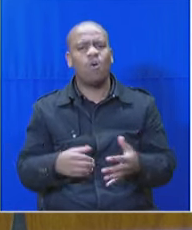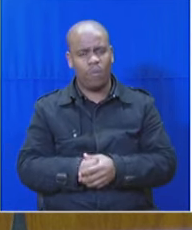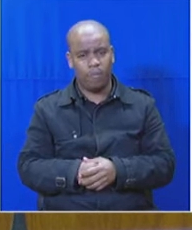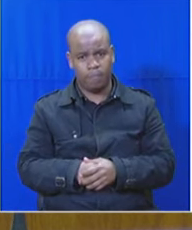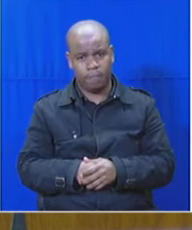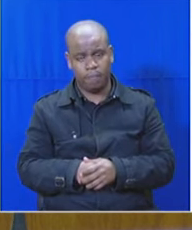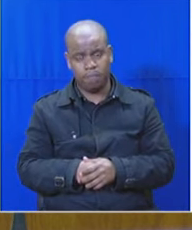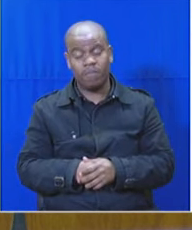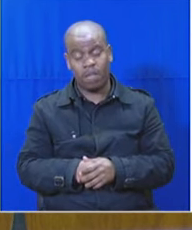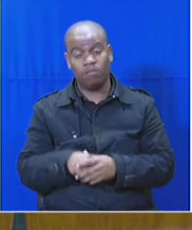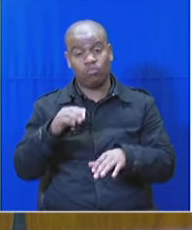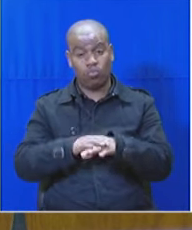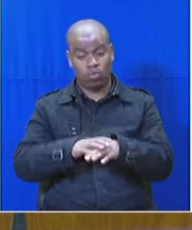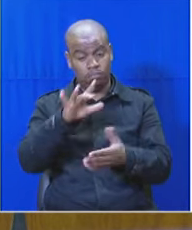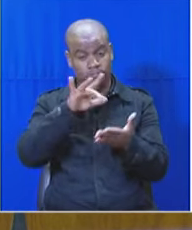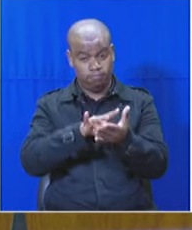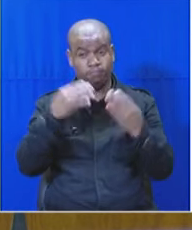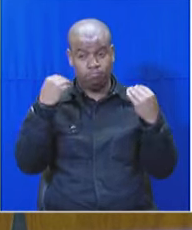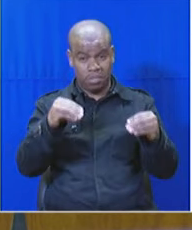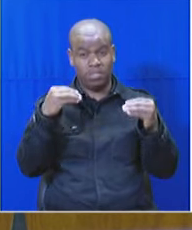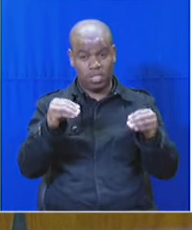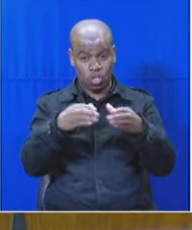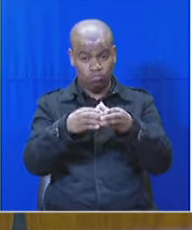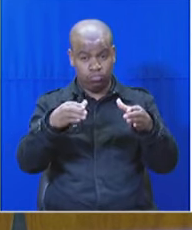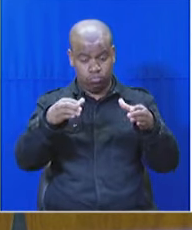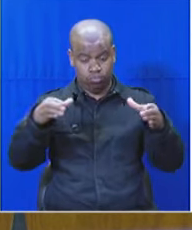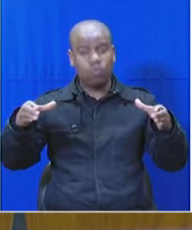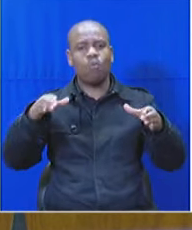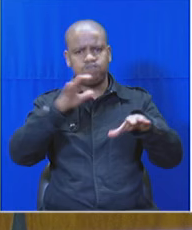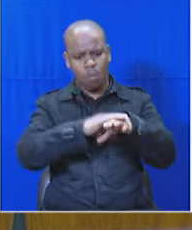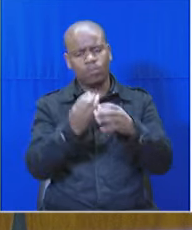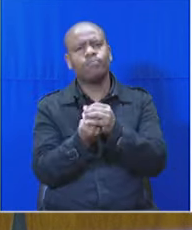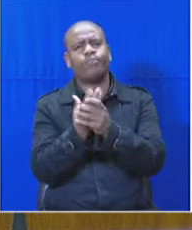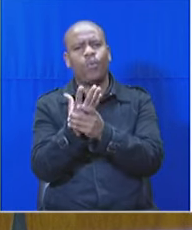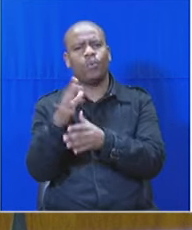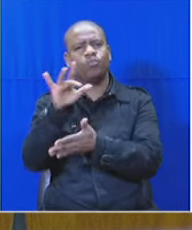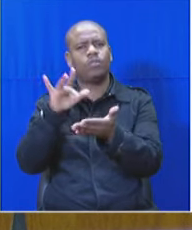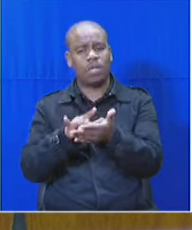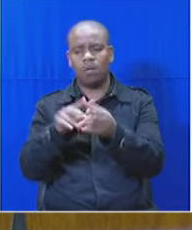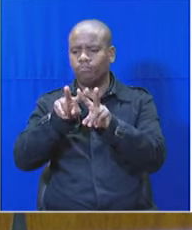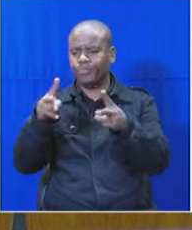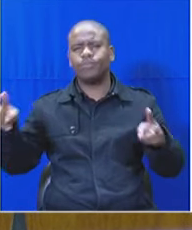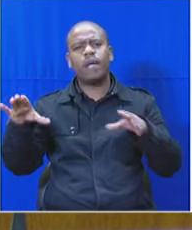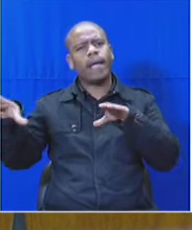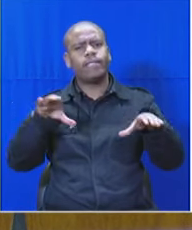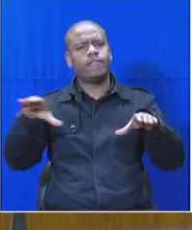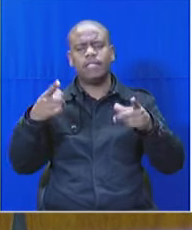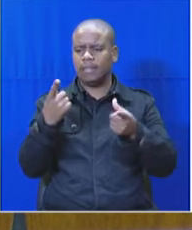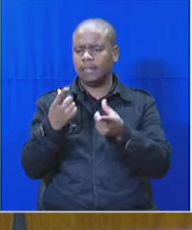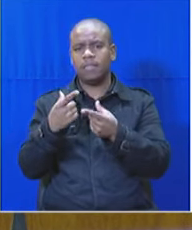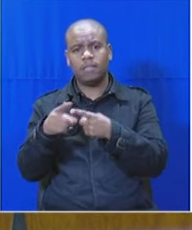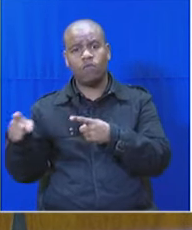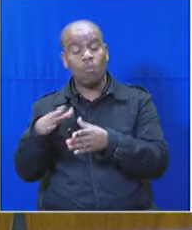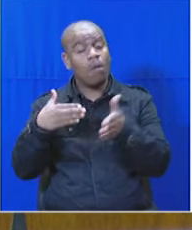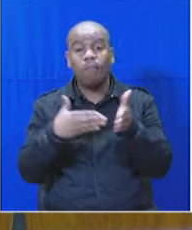that allow hub of the model to eventually emerge into a center for various activities, not limited